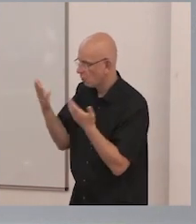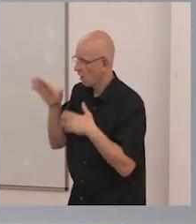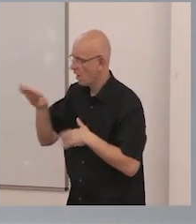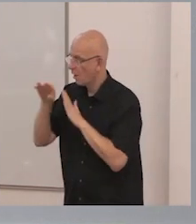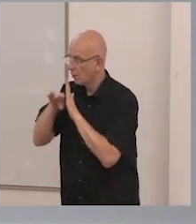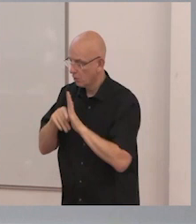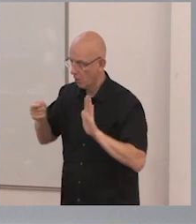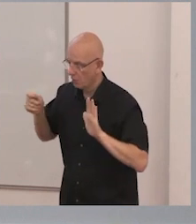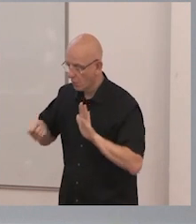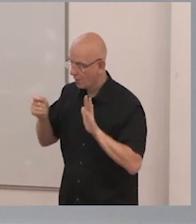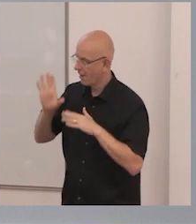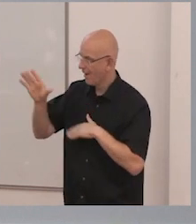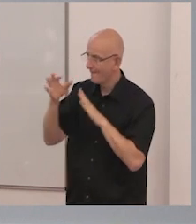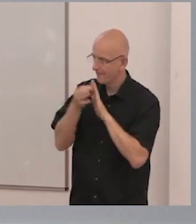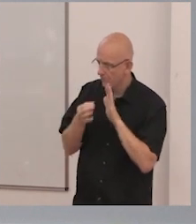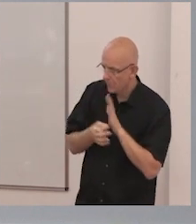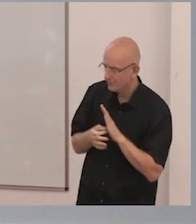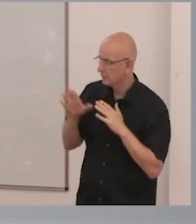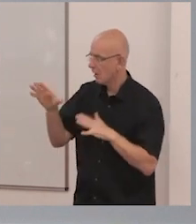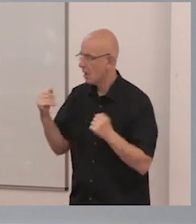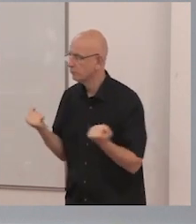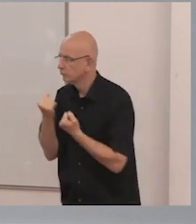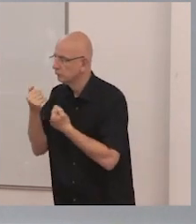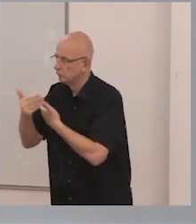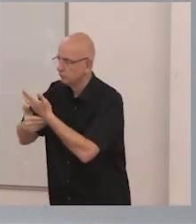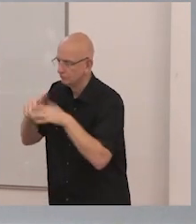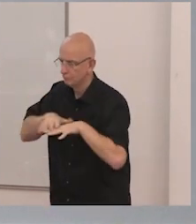the provisions across international law instruments.